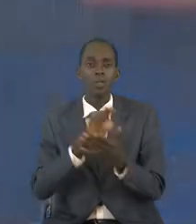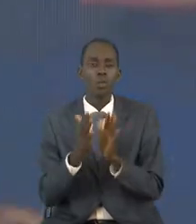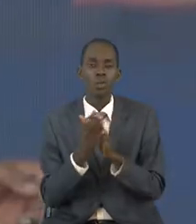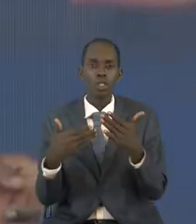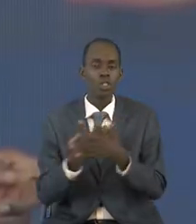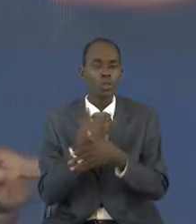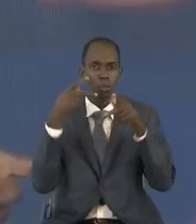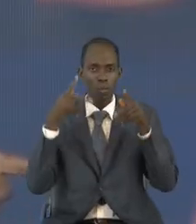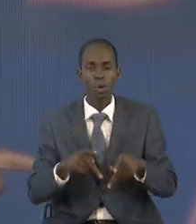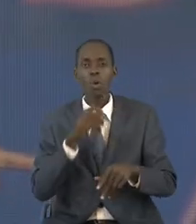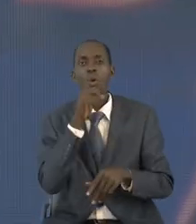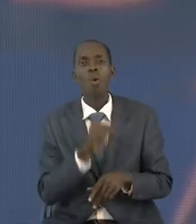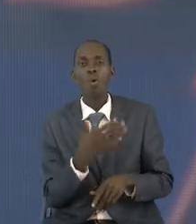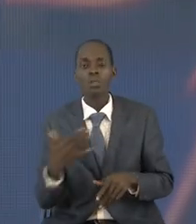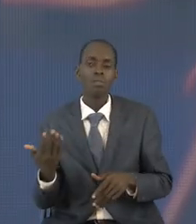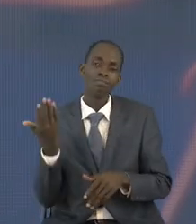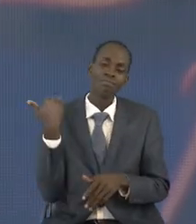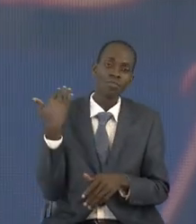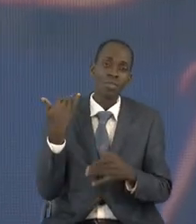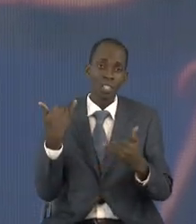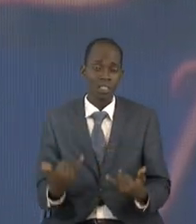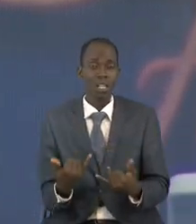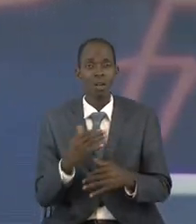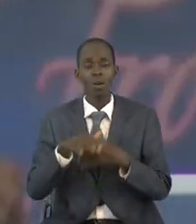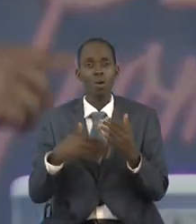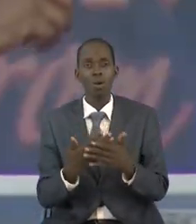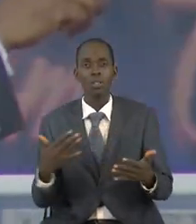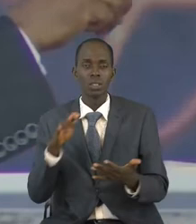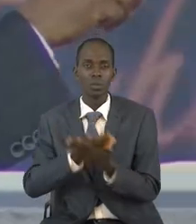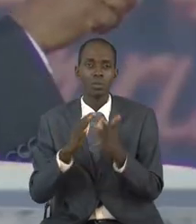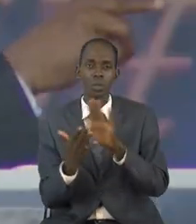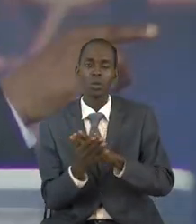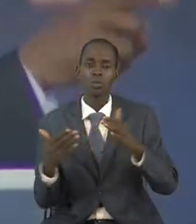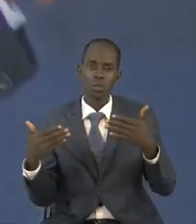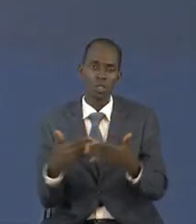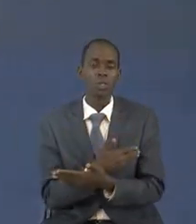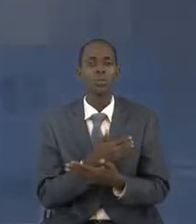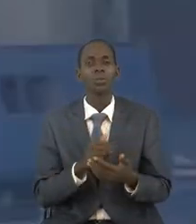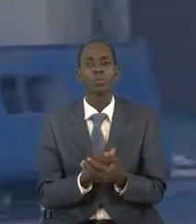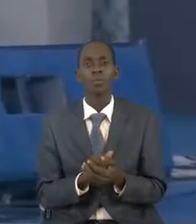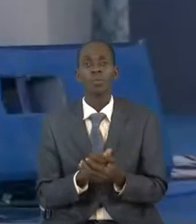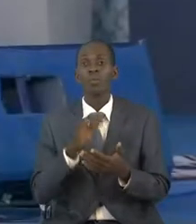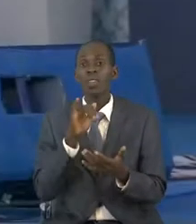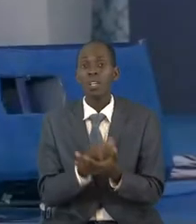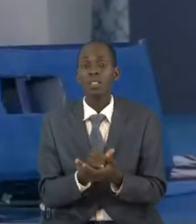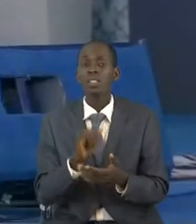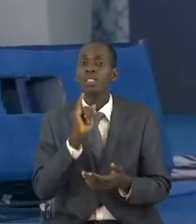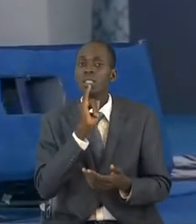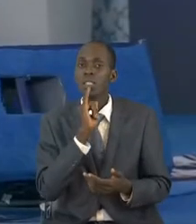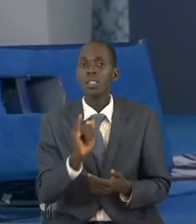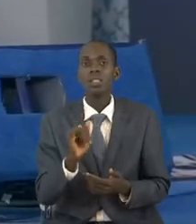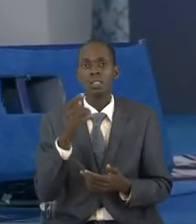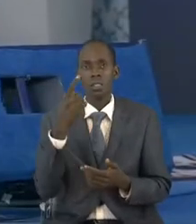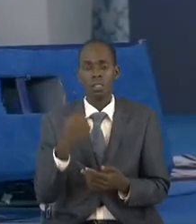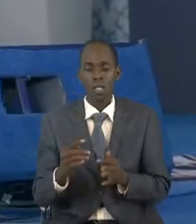away, and behold, all things have become new. That is the narrow